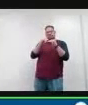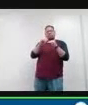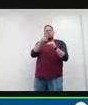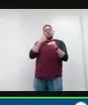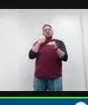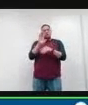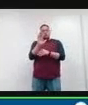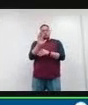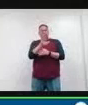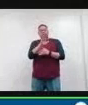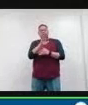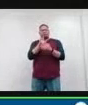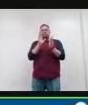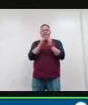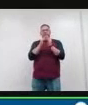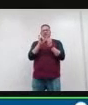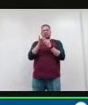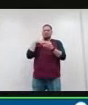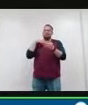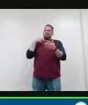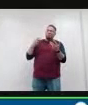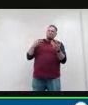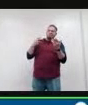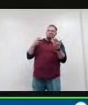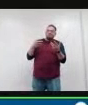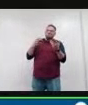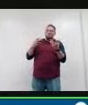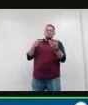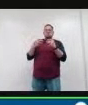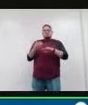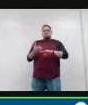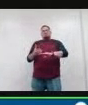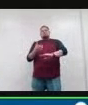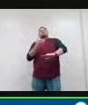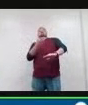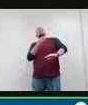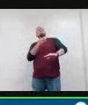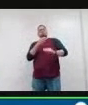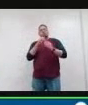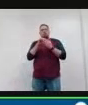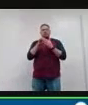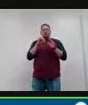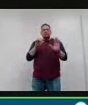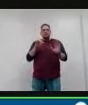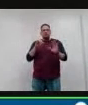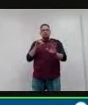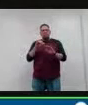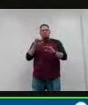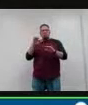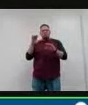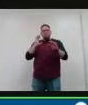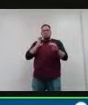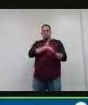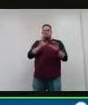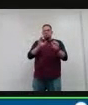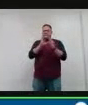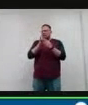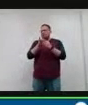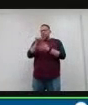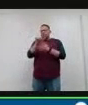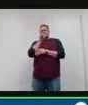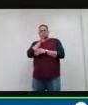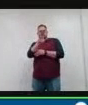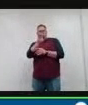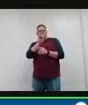are far, exceed this, but yeah. And the board is already doing this. Speaking your truth. Just be